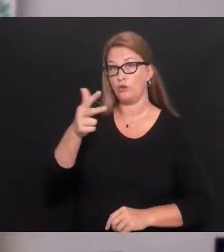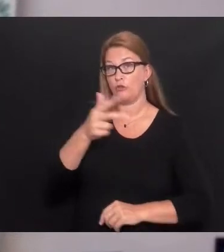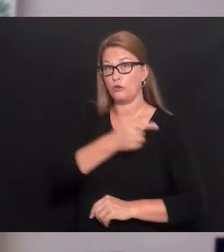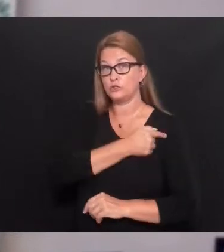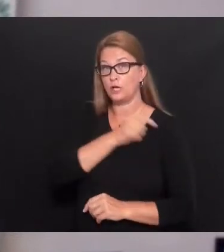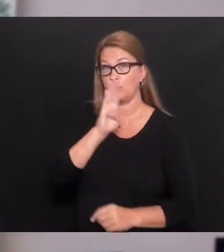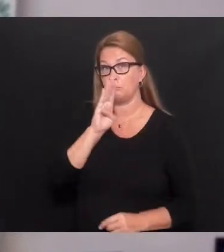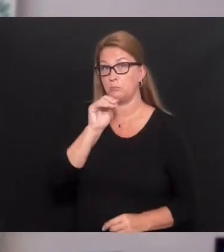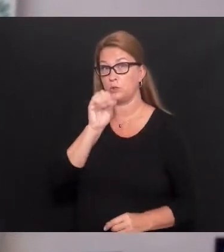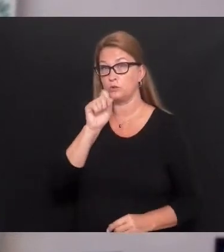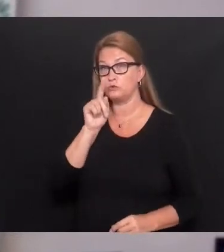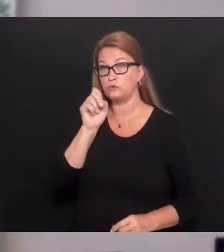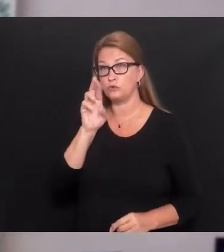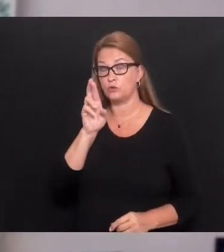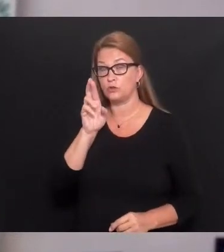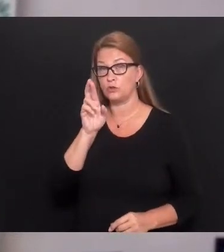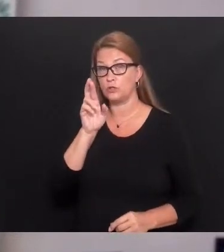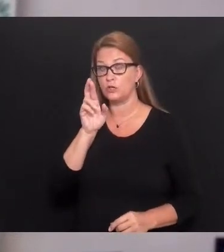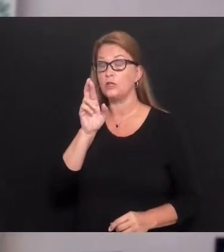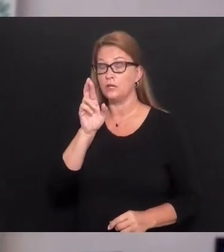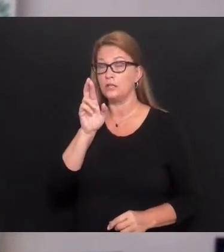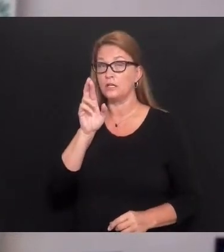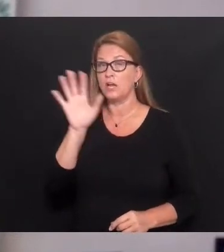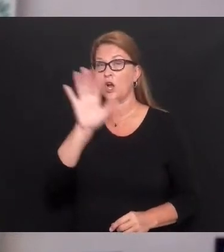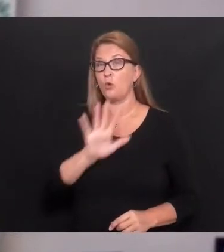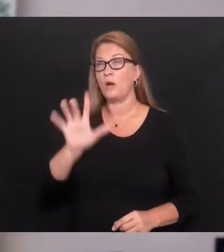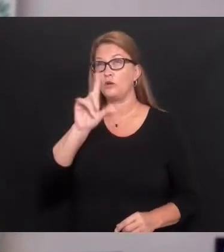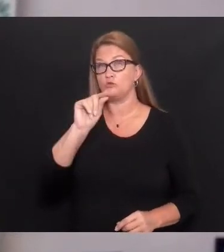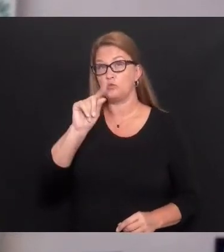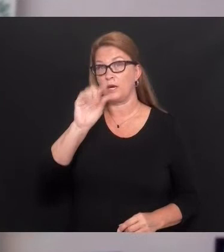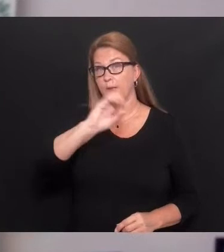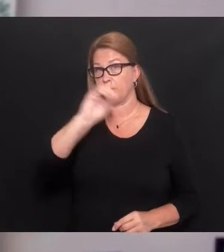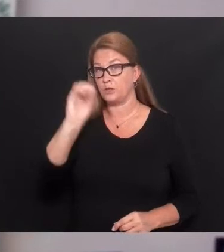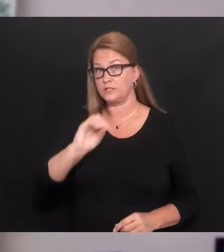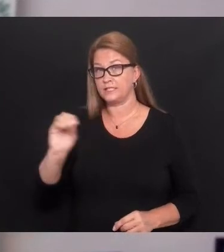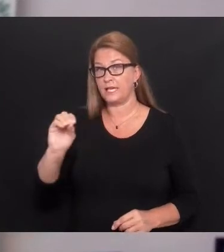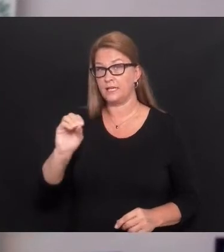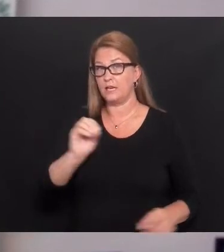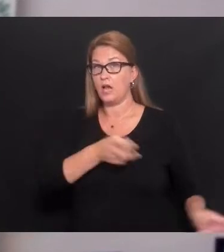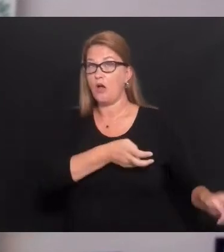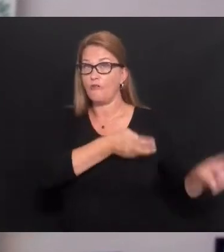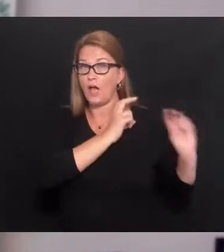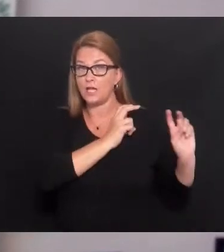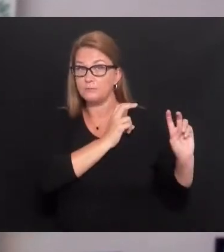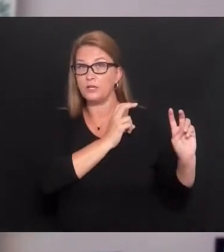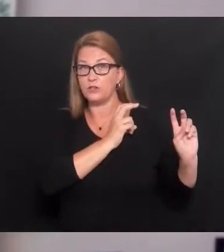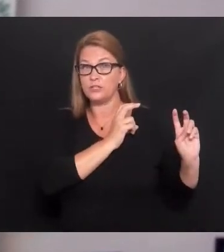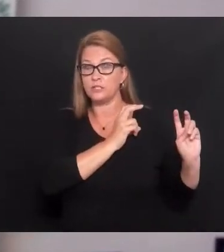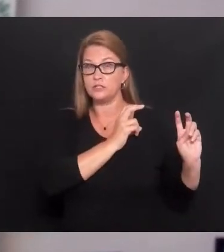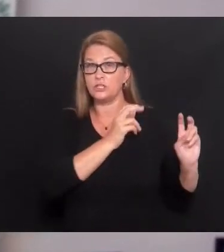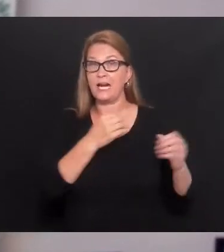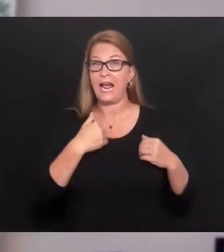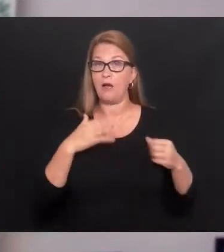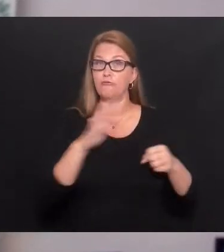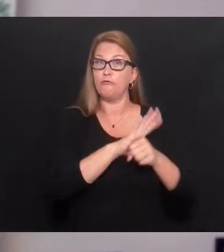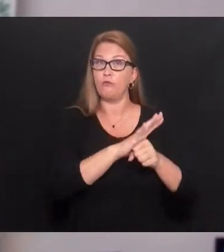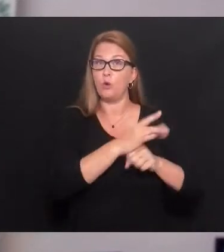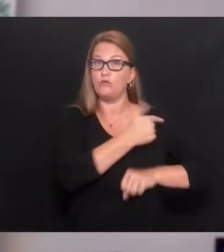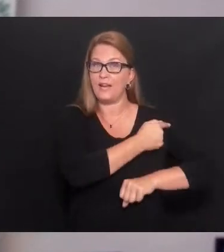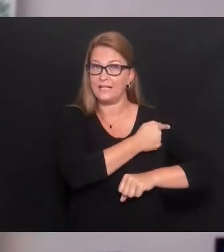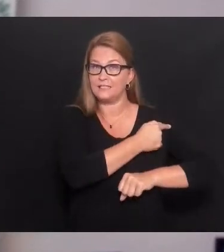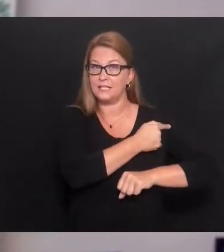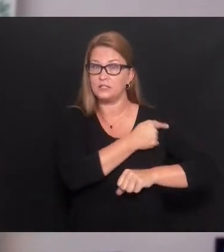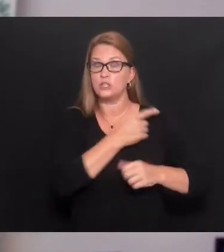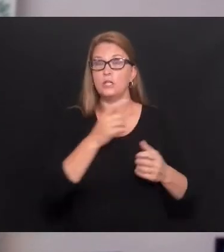really important, in that about 20% of our hospitalizations are in people that are fully vaccinated. And when we